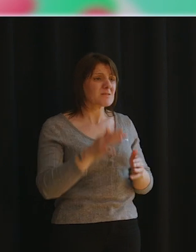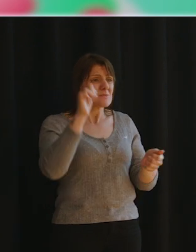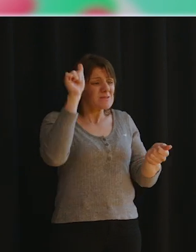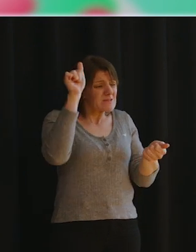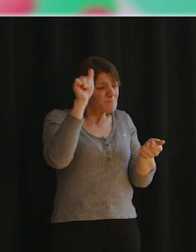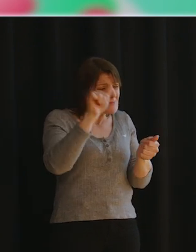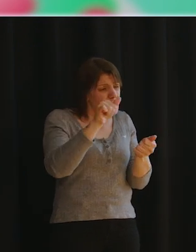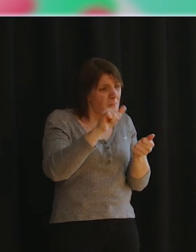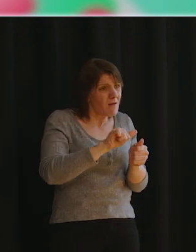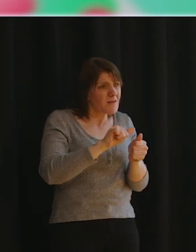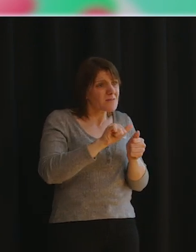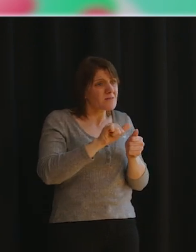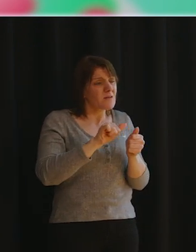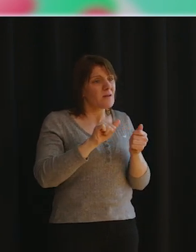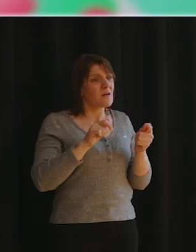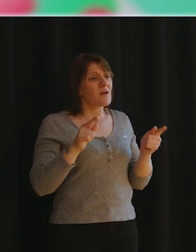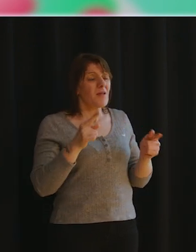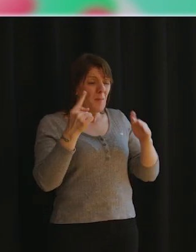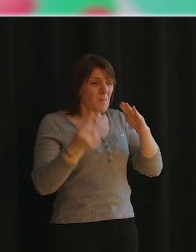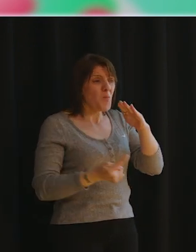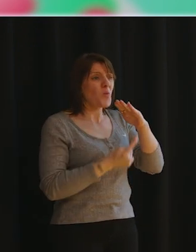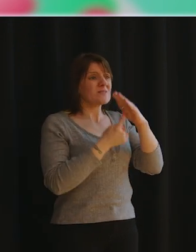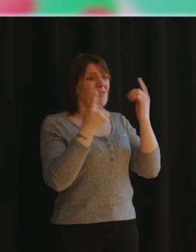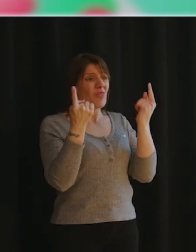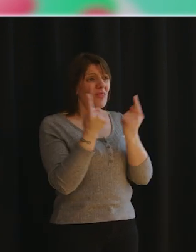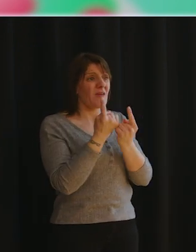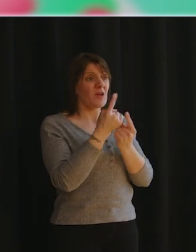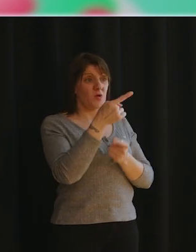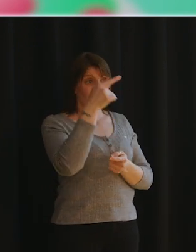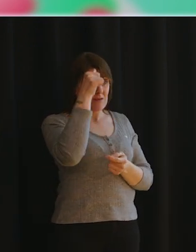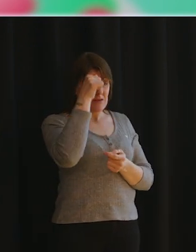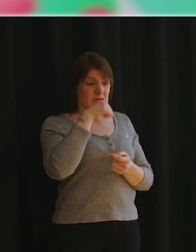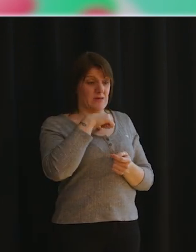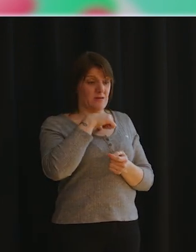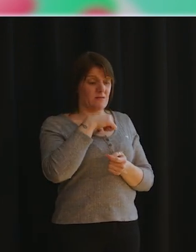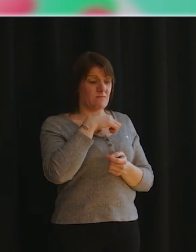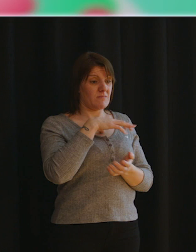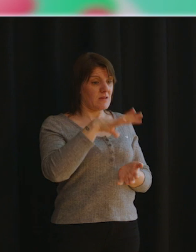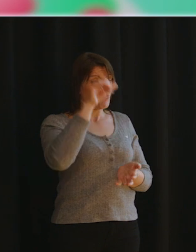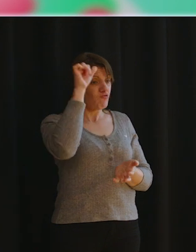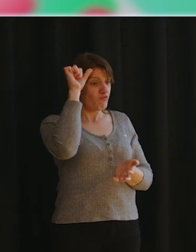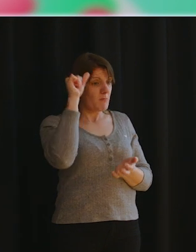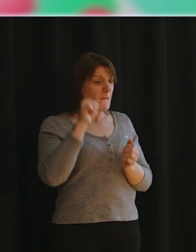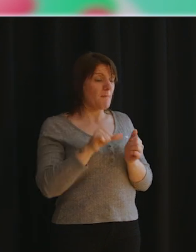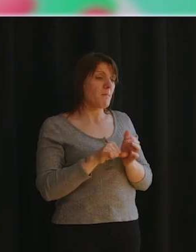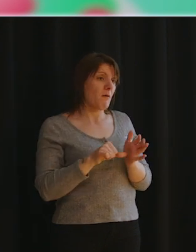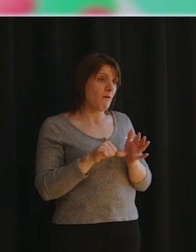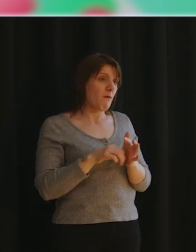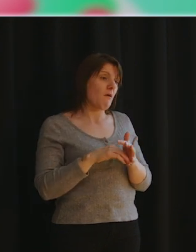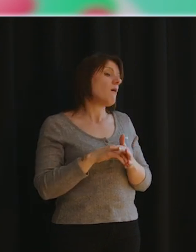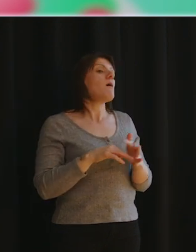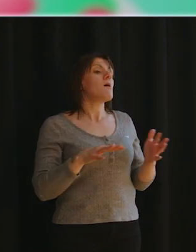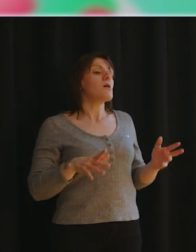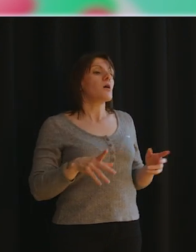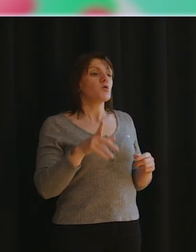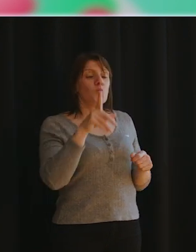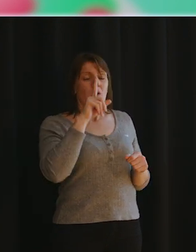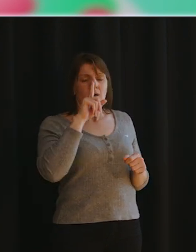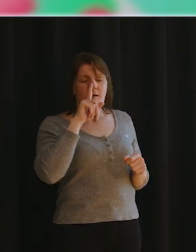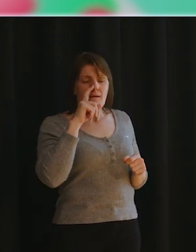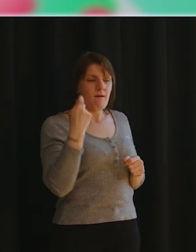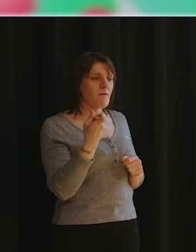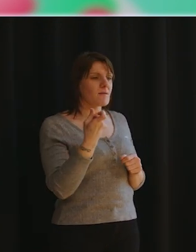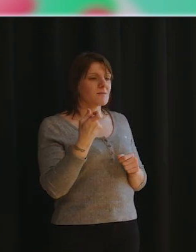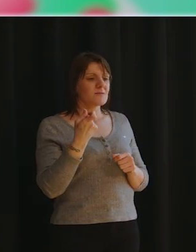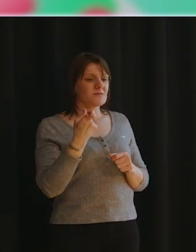And the key bit for that is that you will never, ever, ever create a set of rules for a school